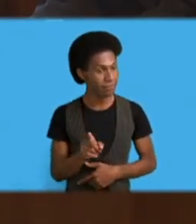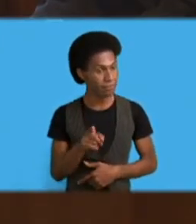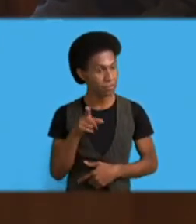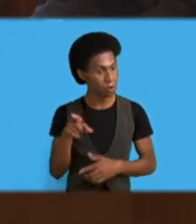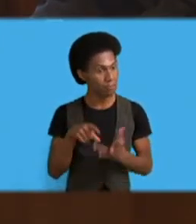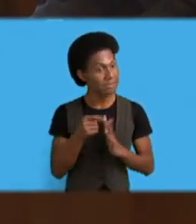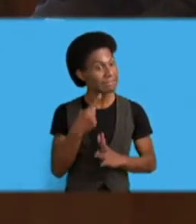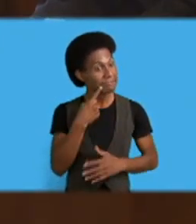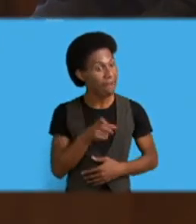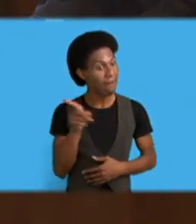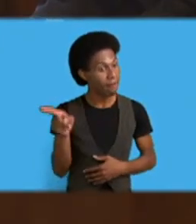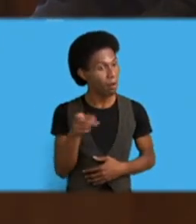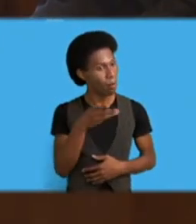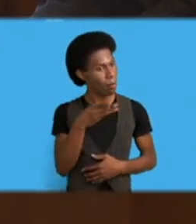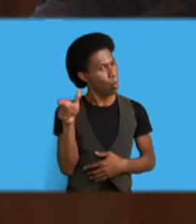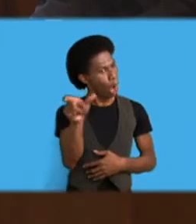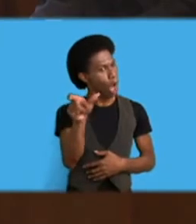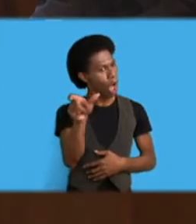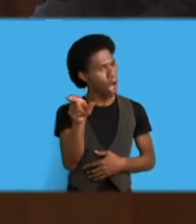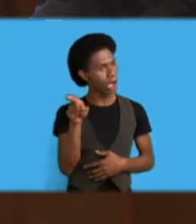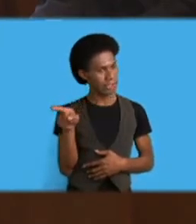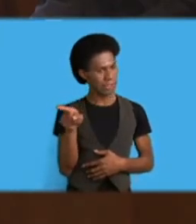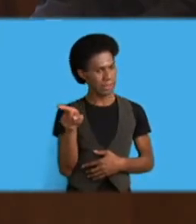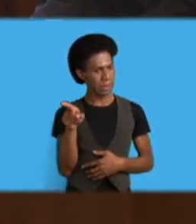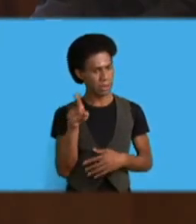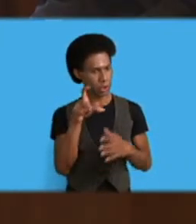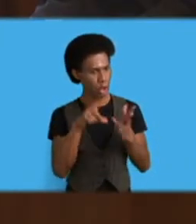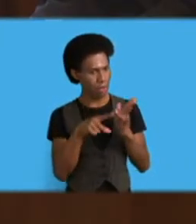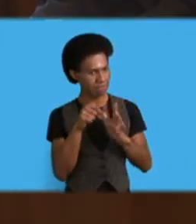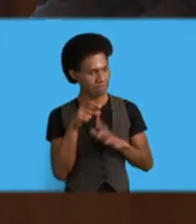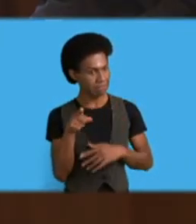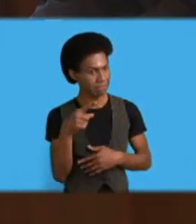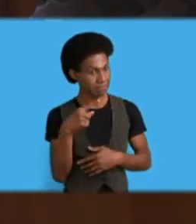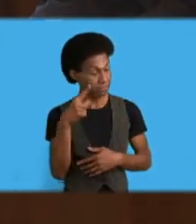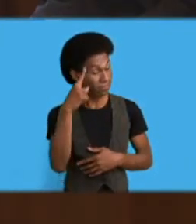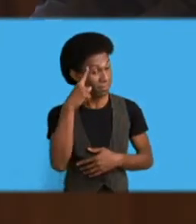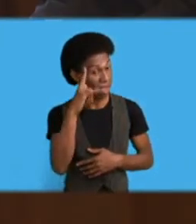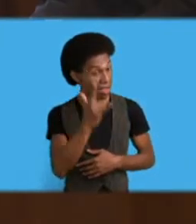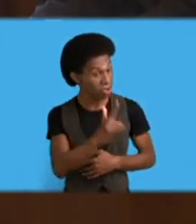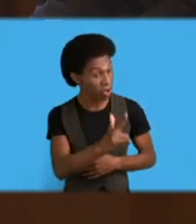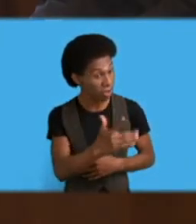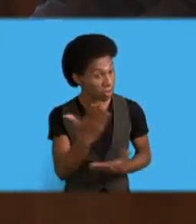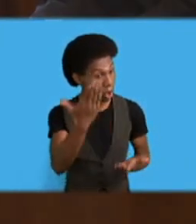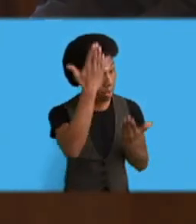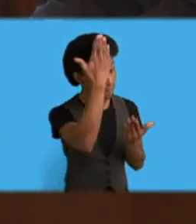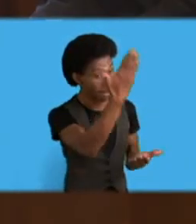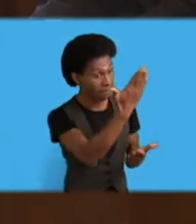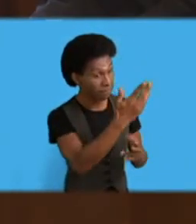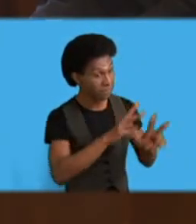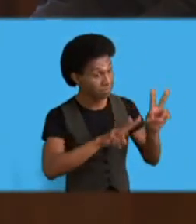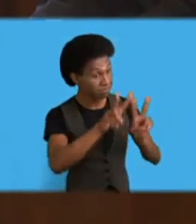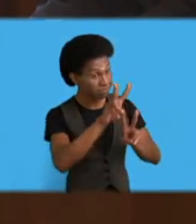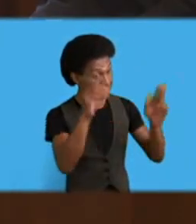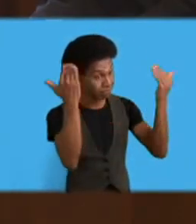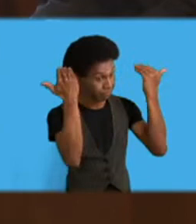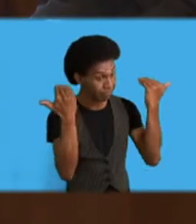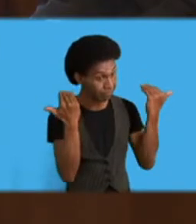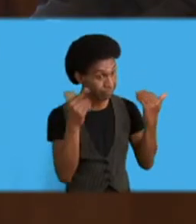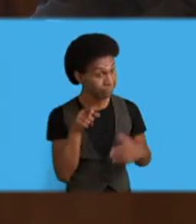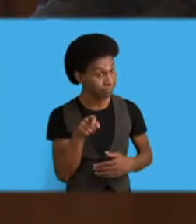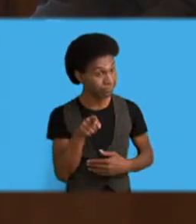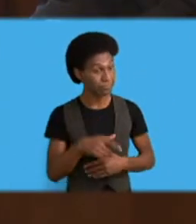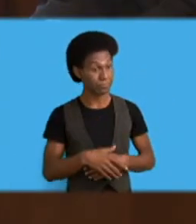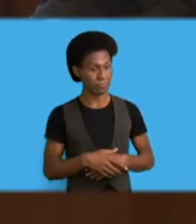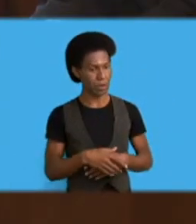House. And I suggest, Honourable Deputy Speaker, that the Honourable Member should withdraw the use of the